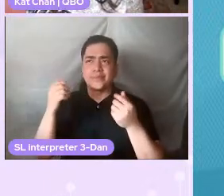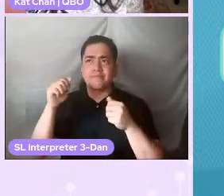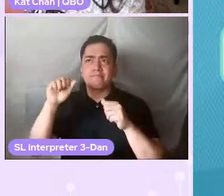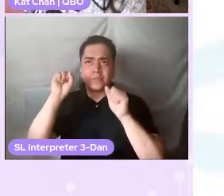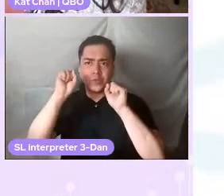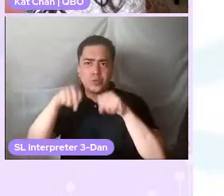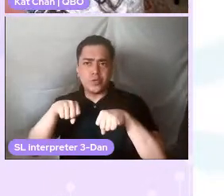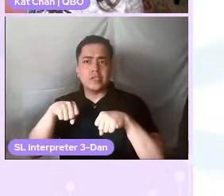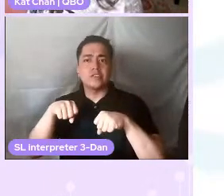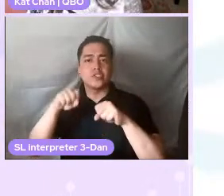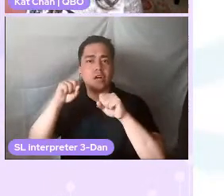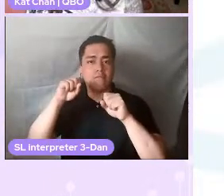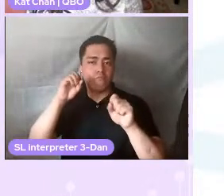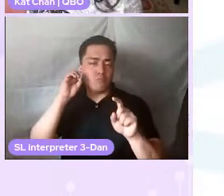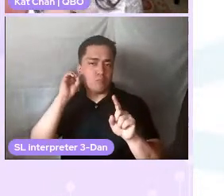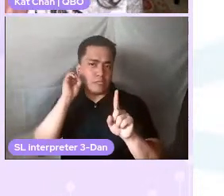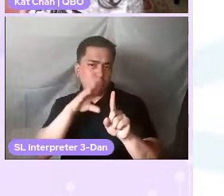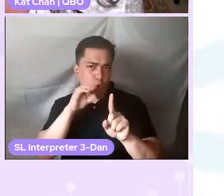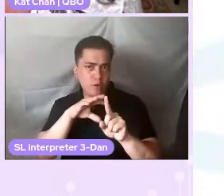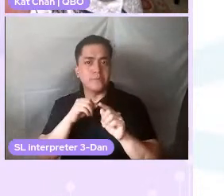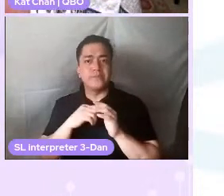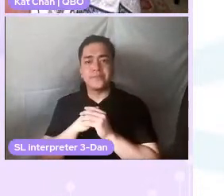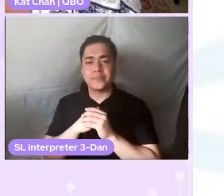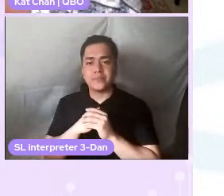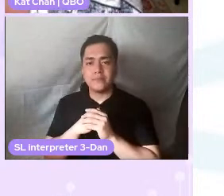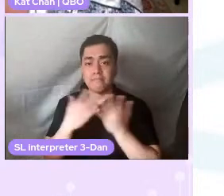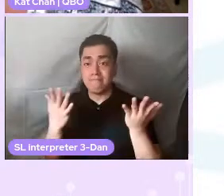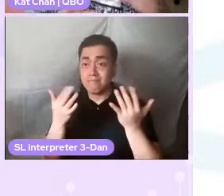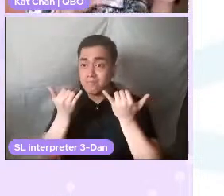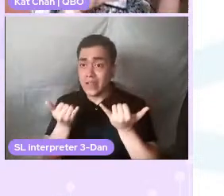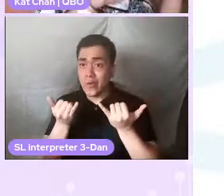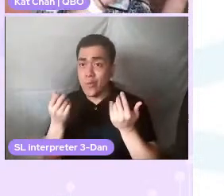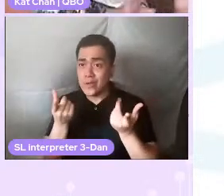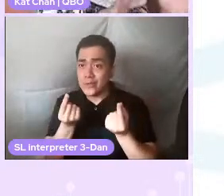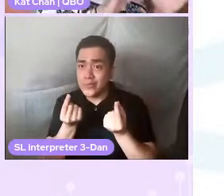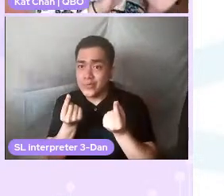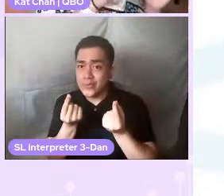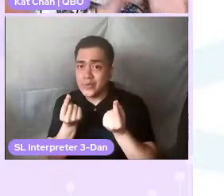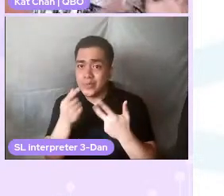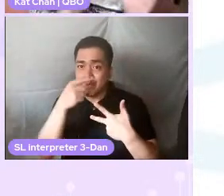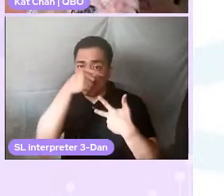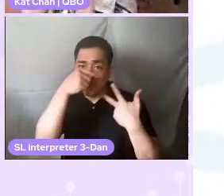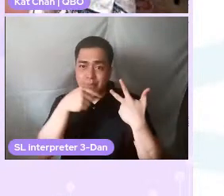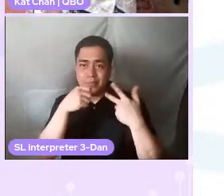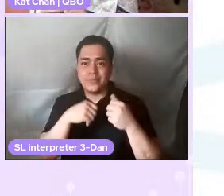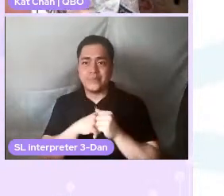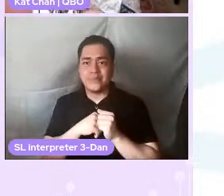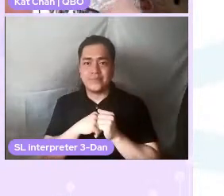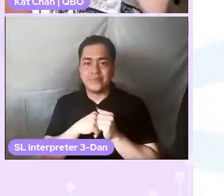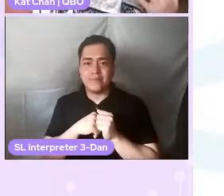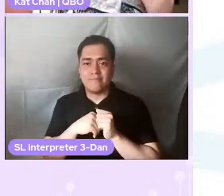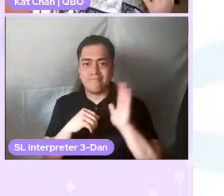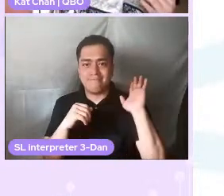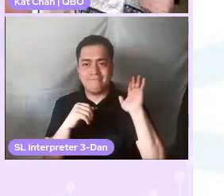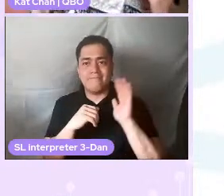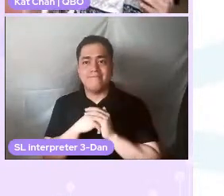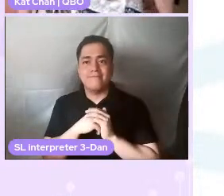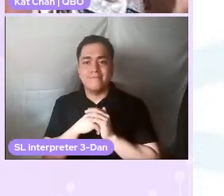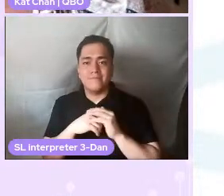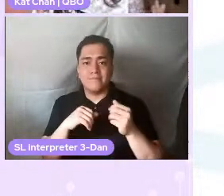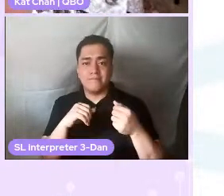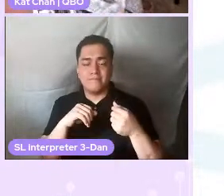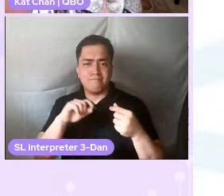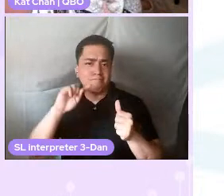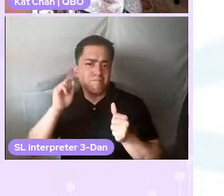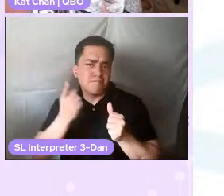a business. And what do we do? So I think I really want to, you know, segment it into three things, right? First is, of course,